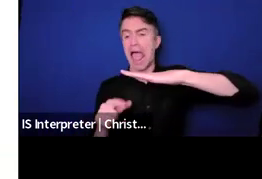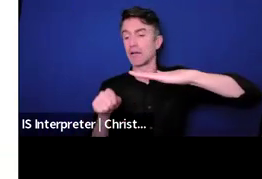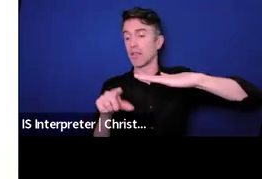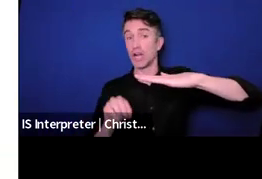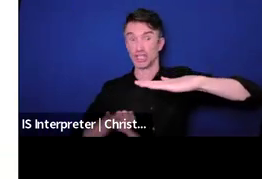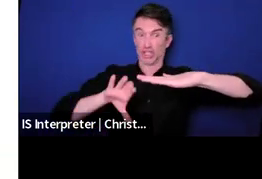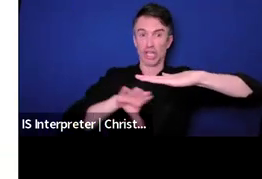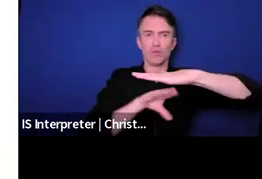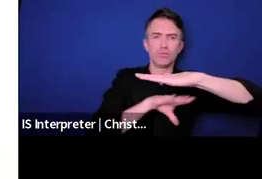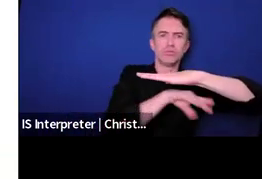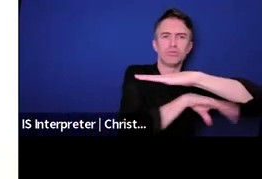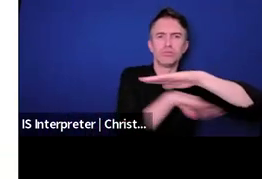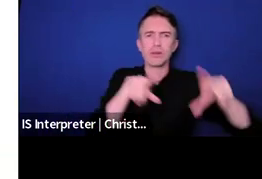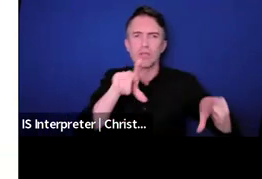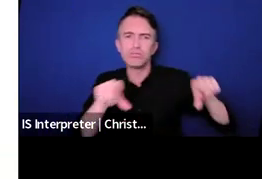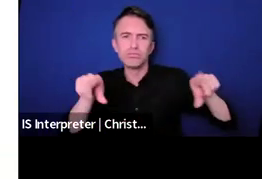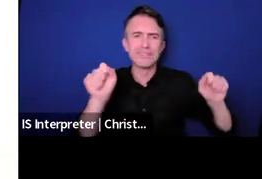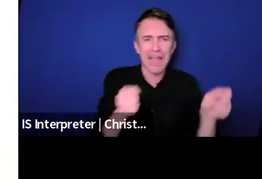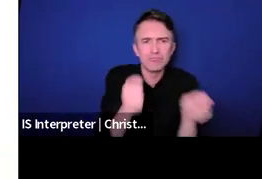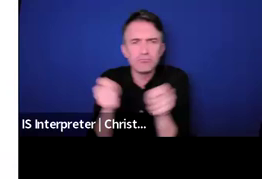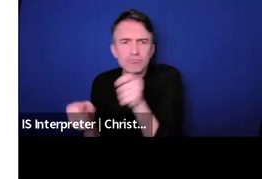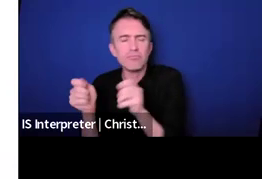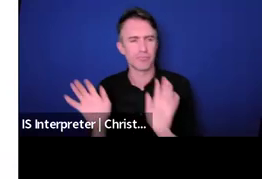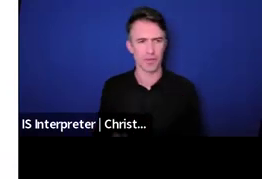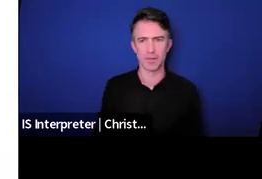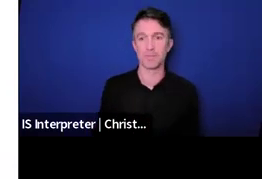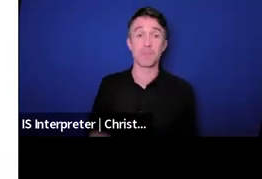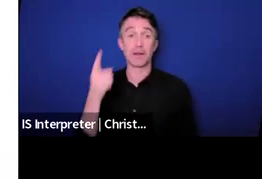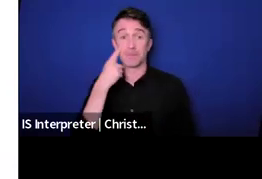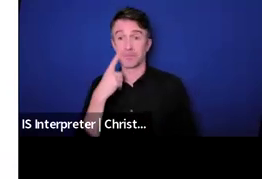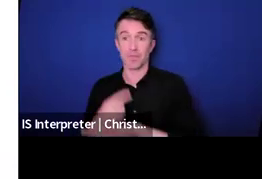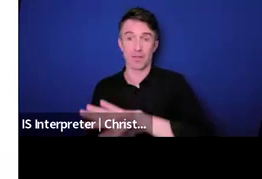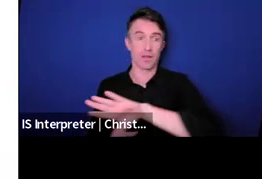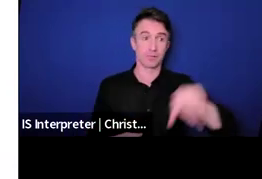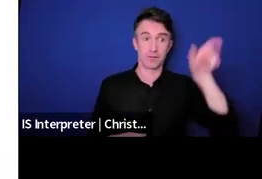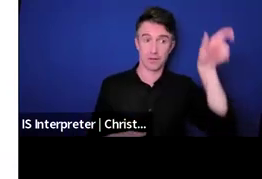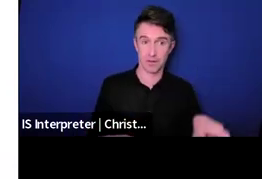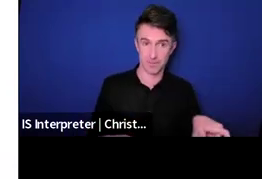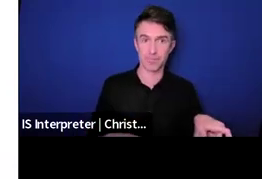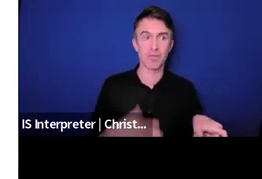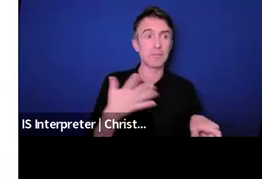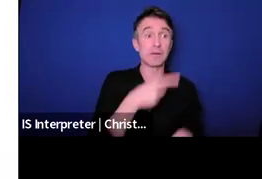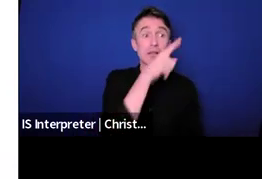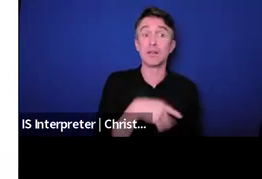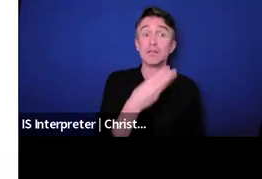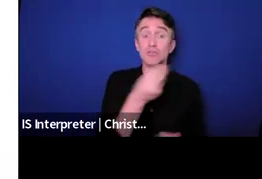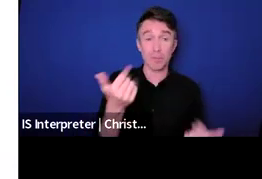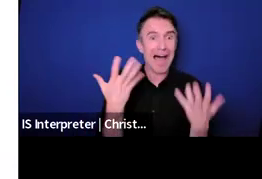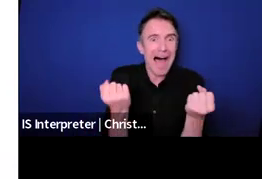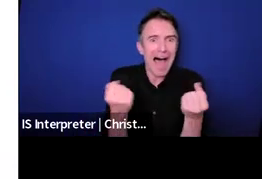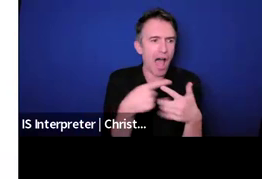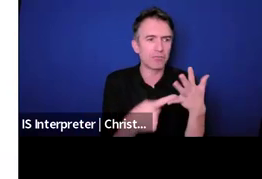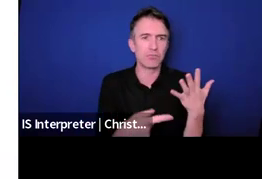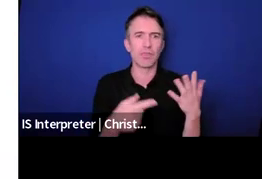sectoral building blocks, right? Using those existing sectoral blocks, such as social protection, for example. Agenda setting